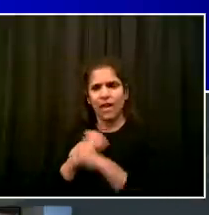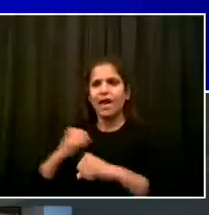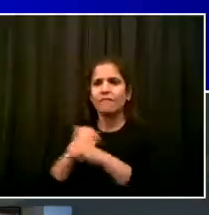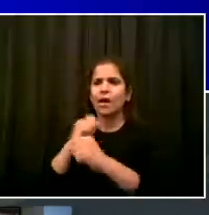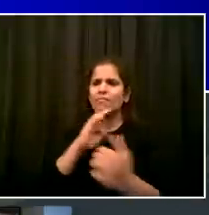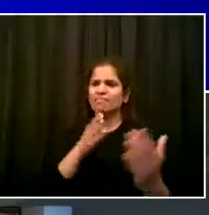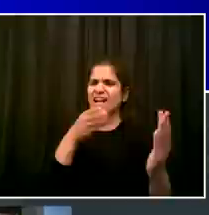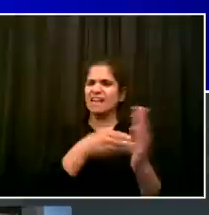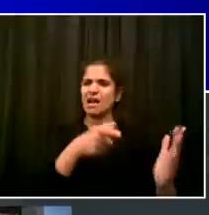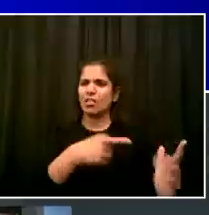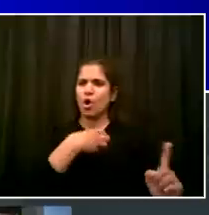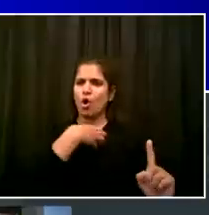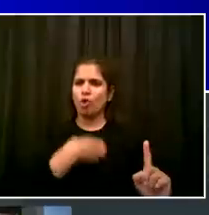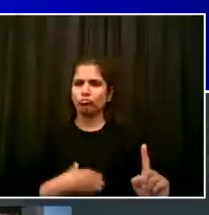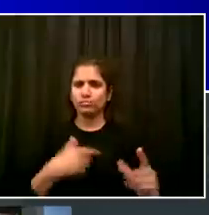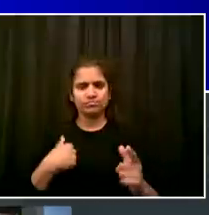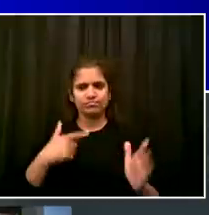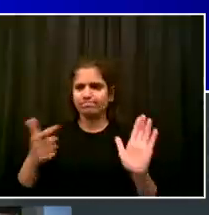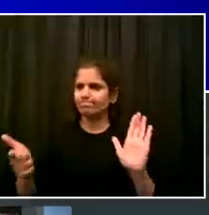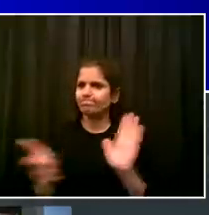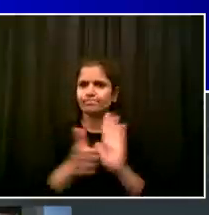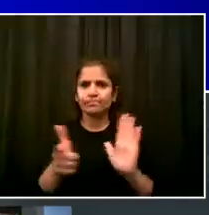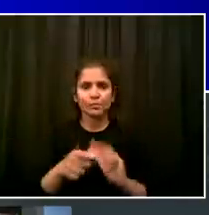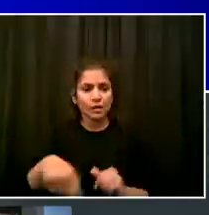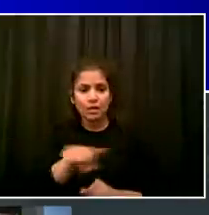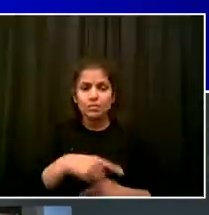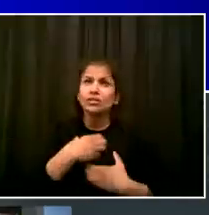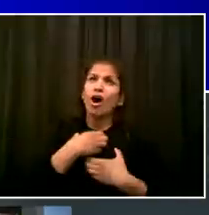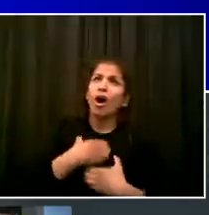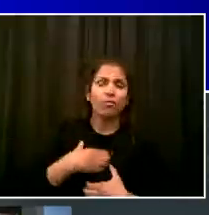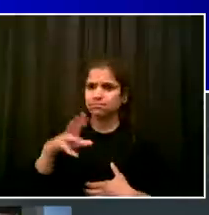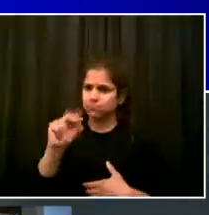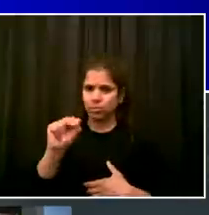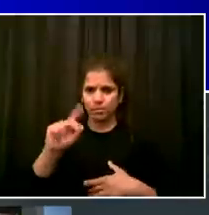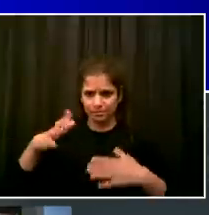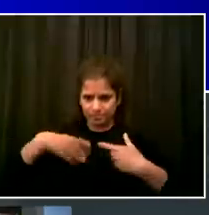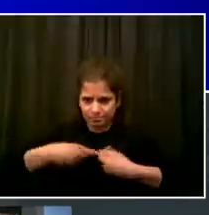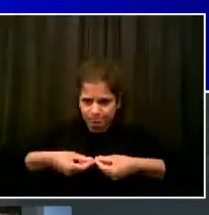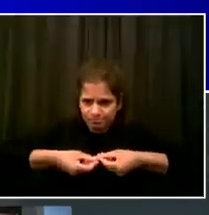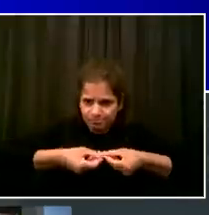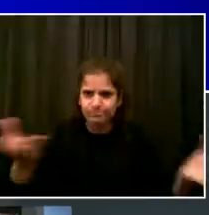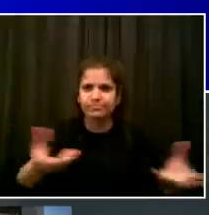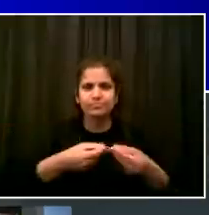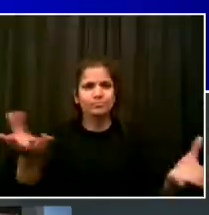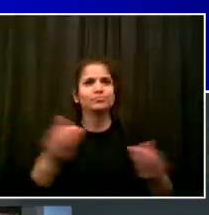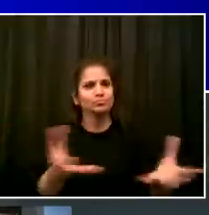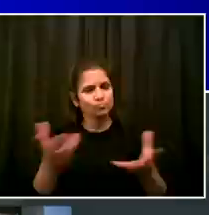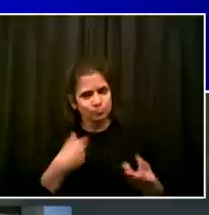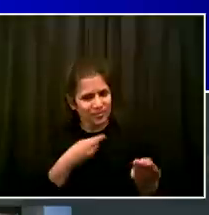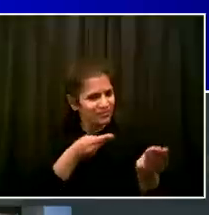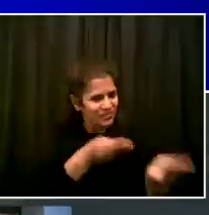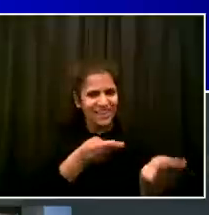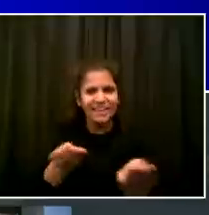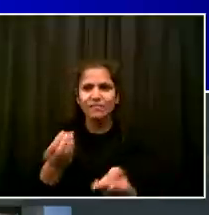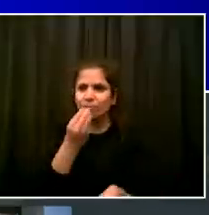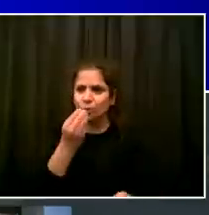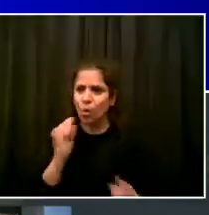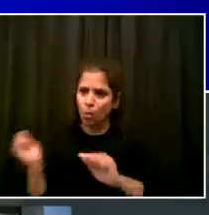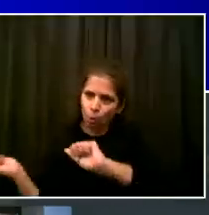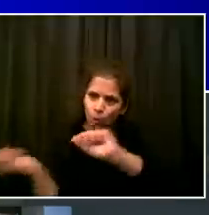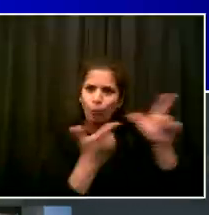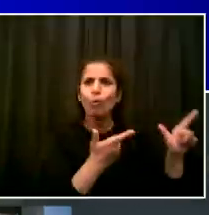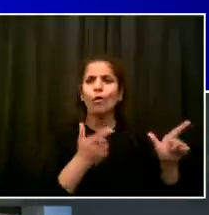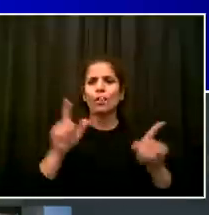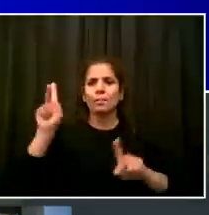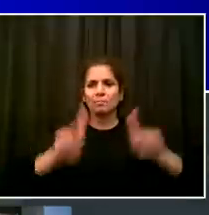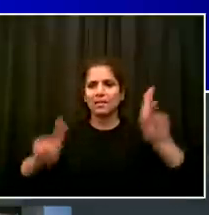her team and her volunteers do to feed people in central Brooklyn. They didn't wait for the government to tell them this was